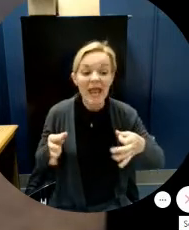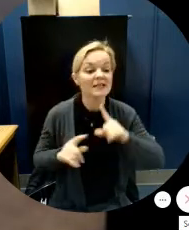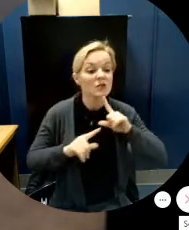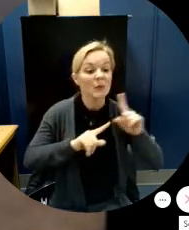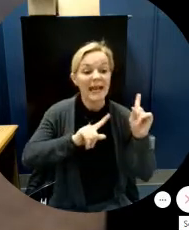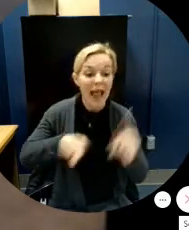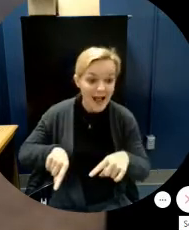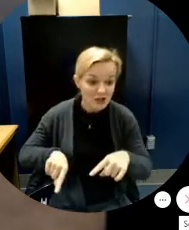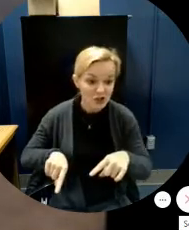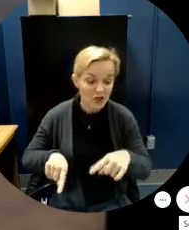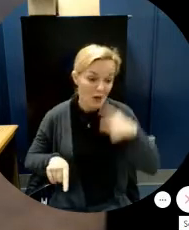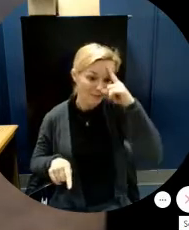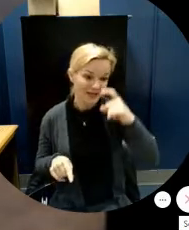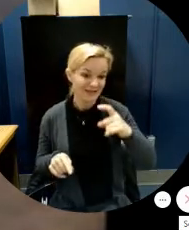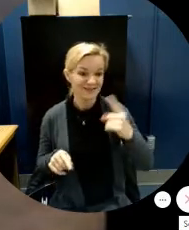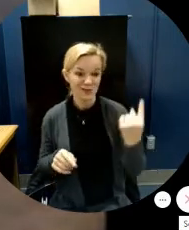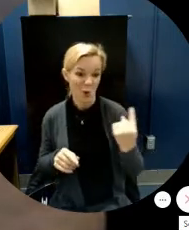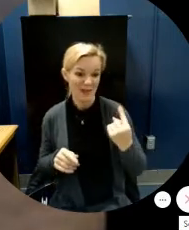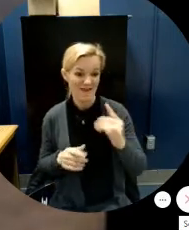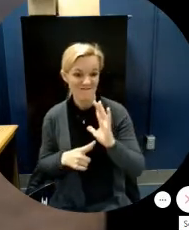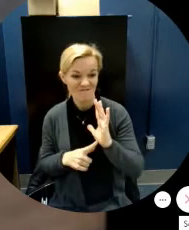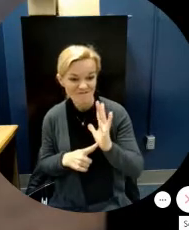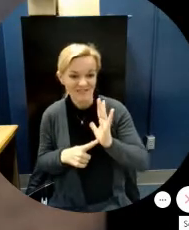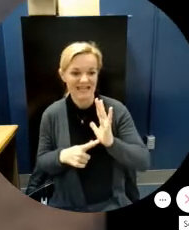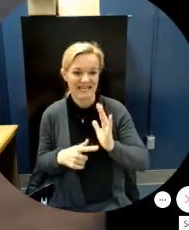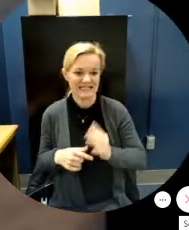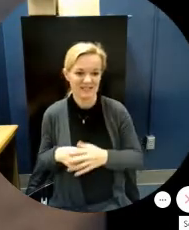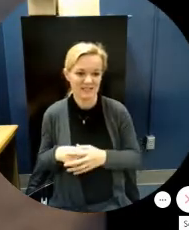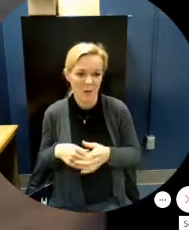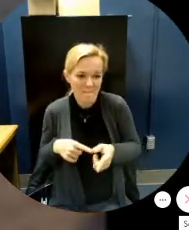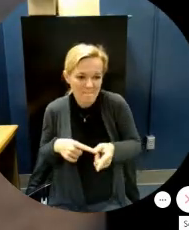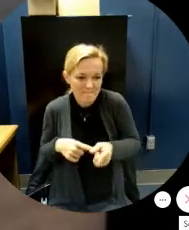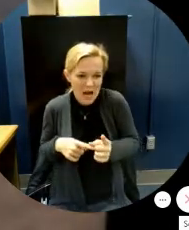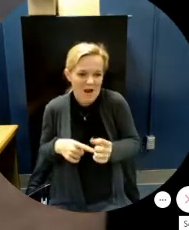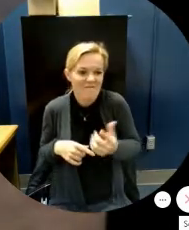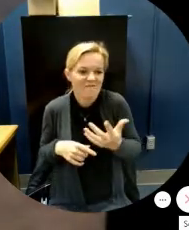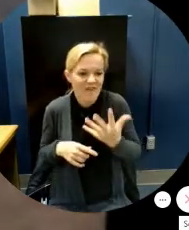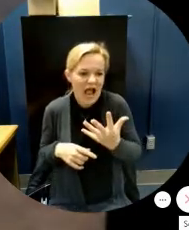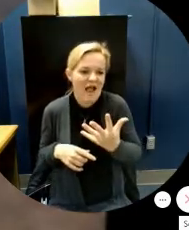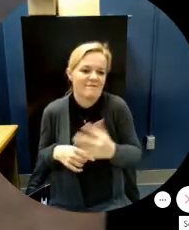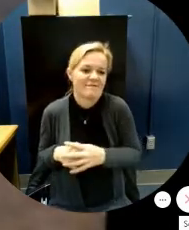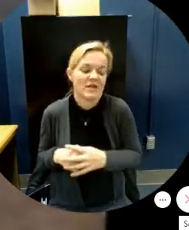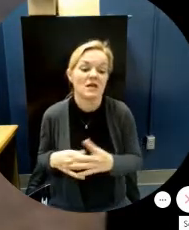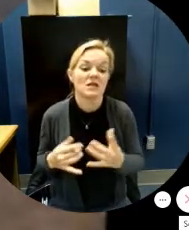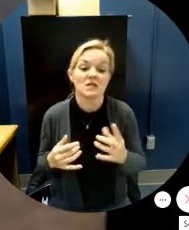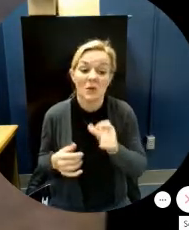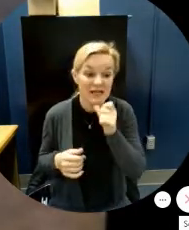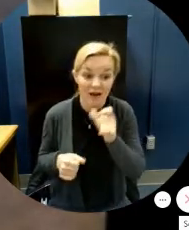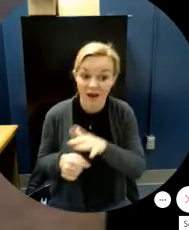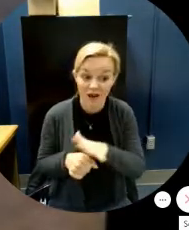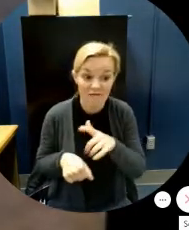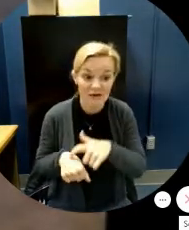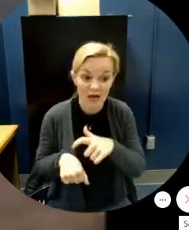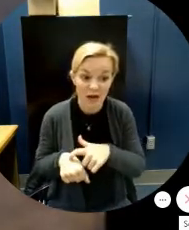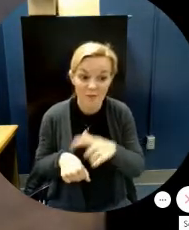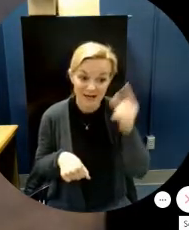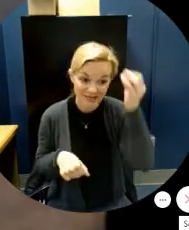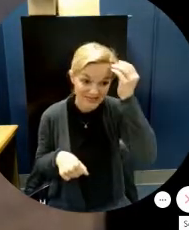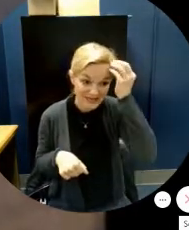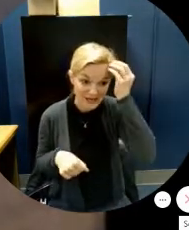seconds. That's not a lot of time to make decisions. Now let's see how you do in the final shoot, don't shoot